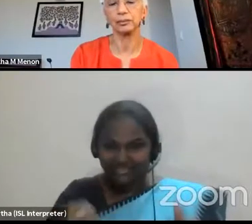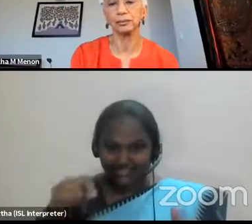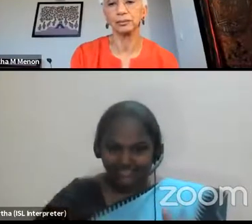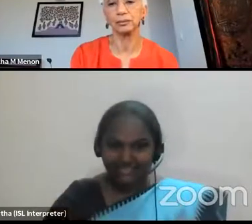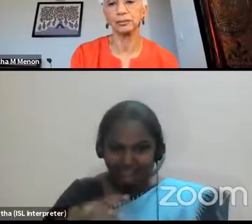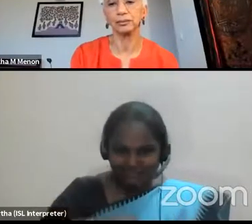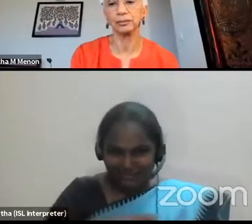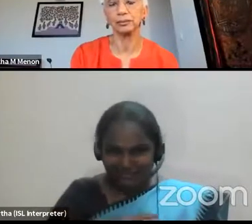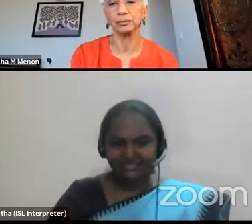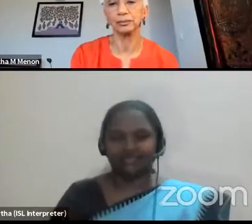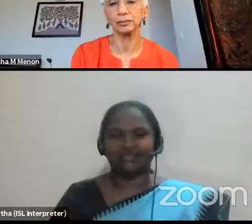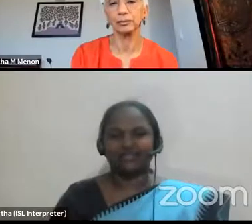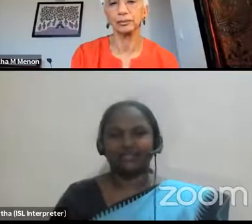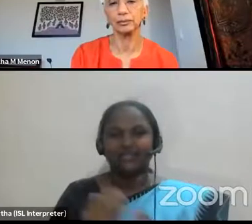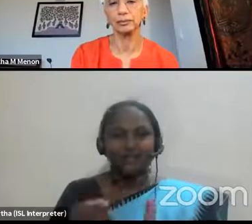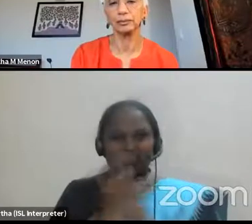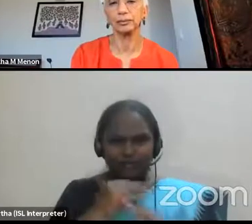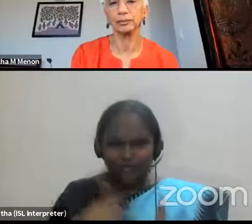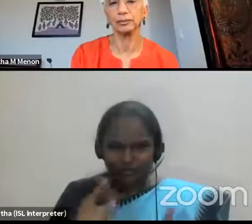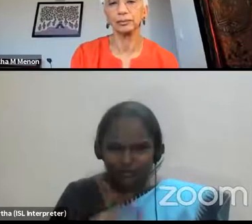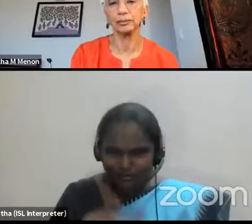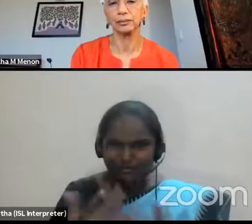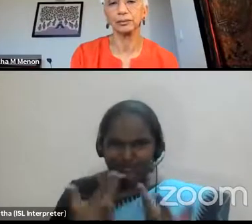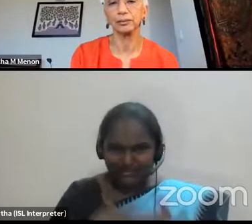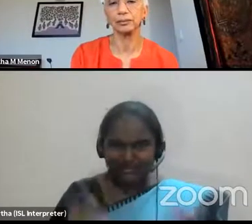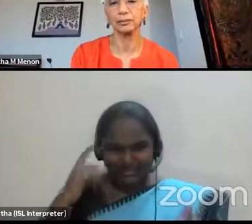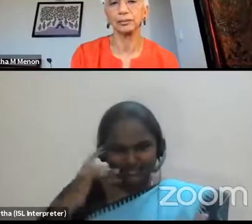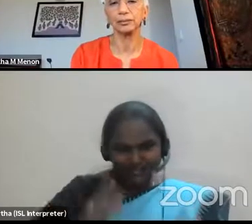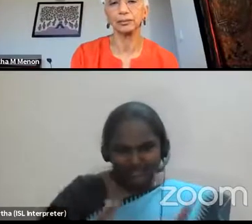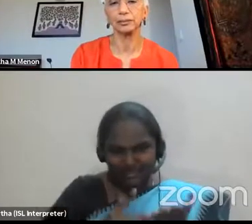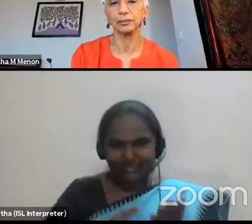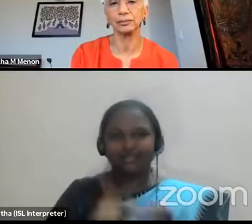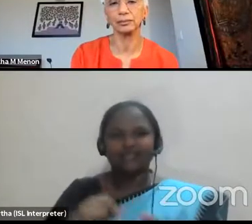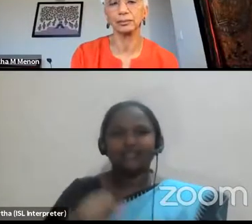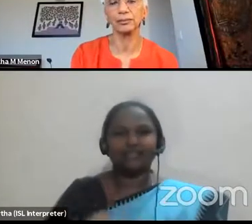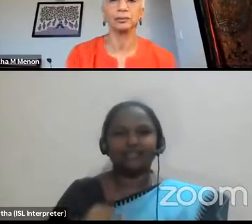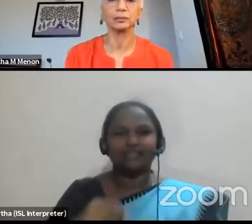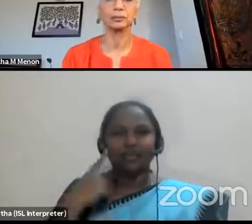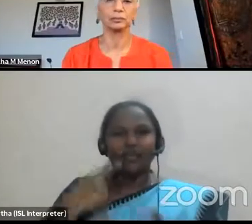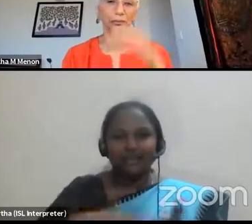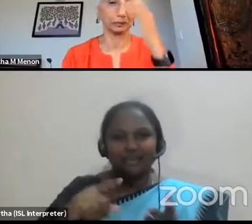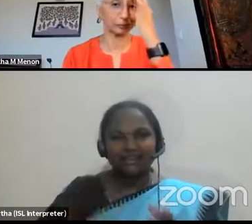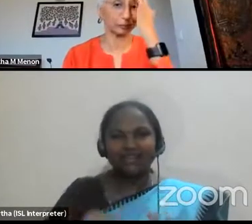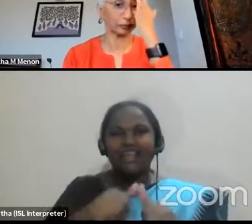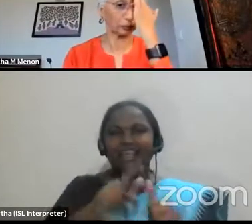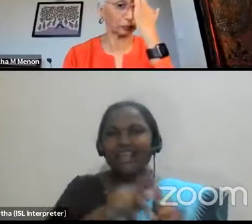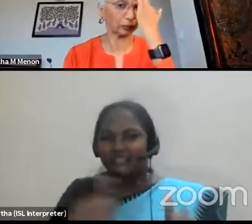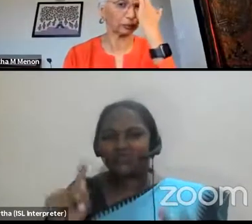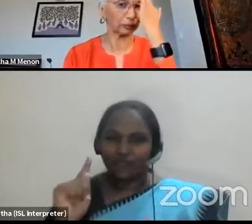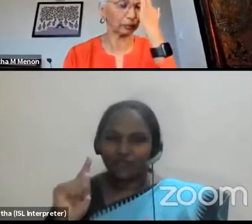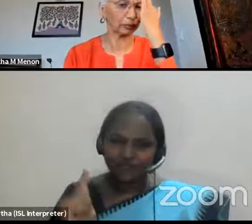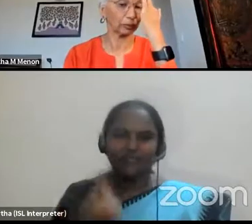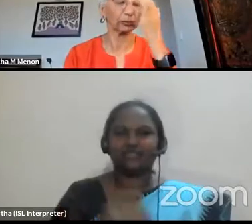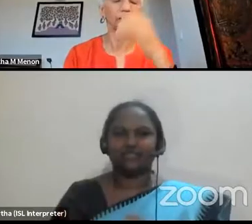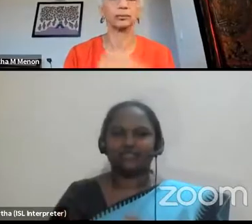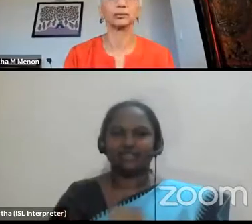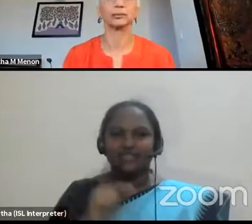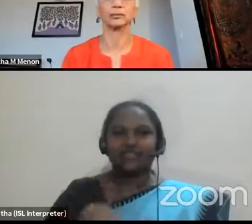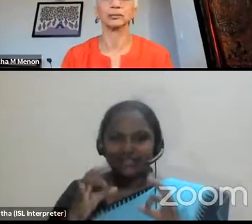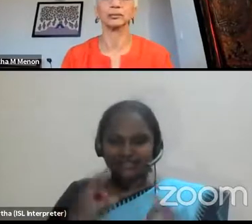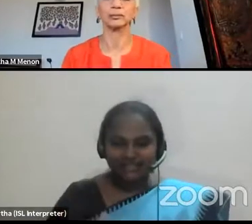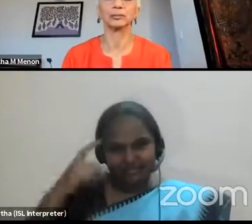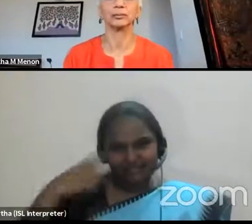space. And before we do anything else with technology, it would be right to do it with Accenture first. So that was really